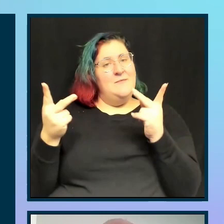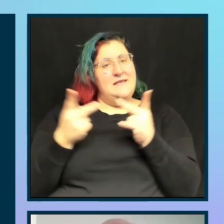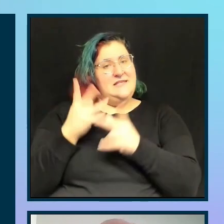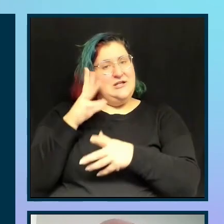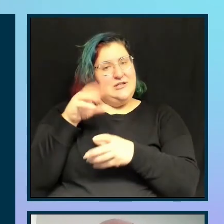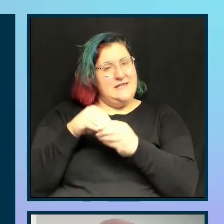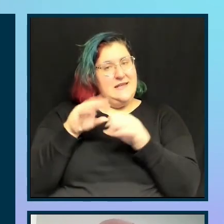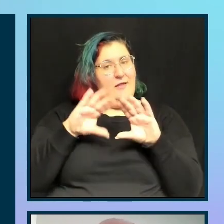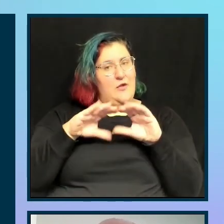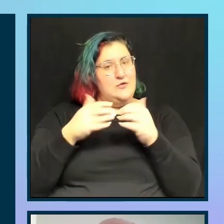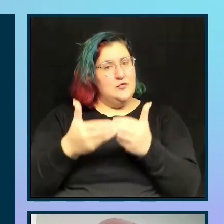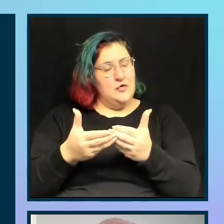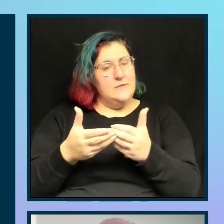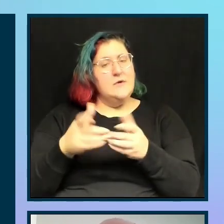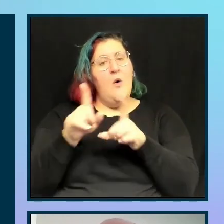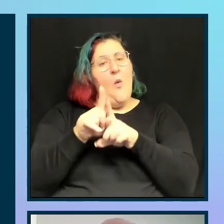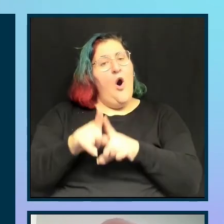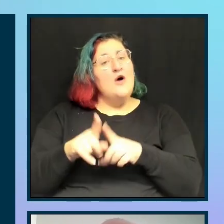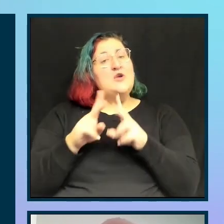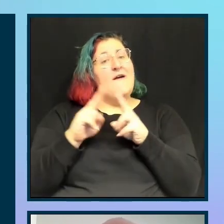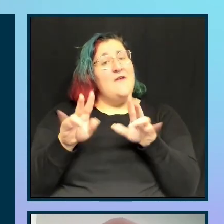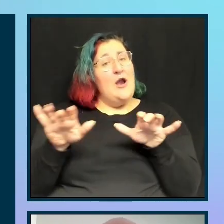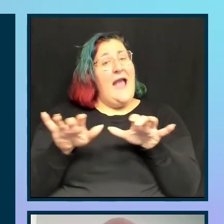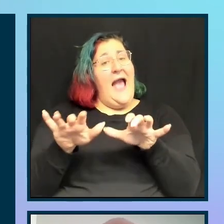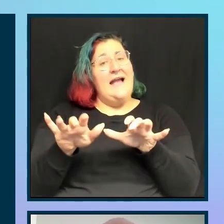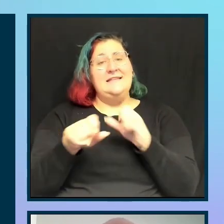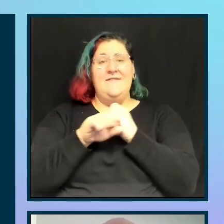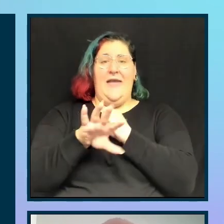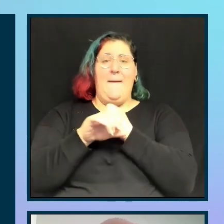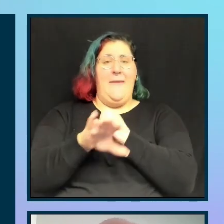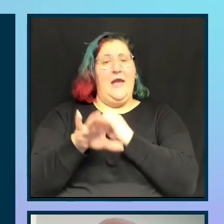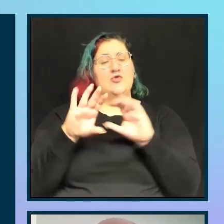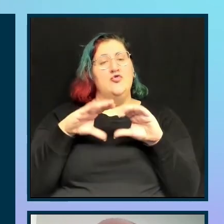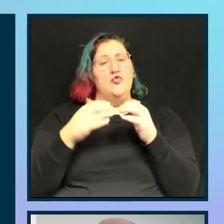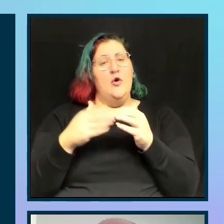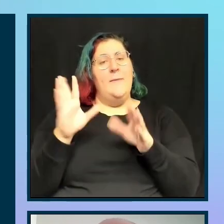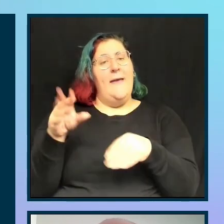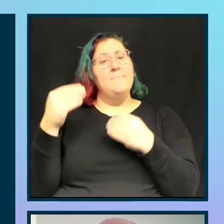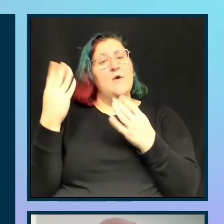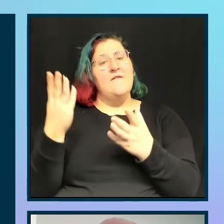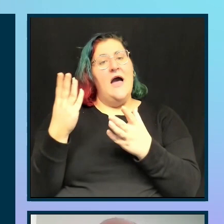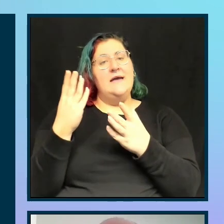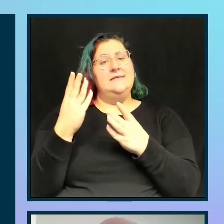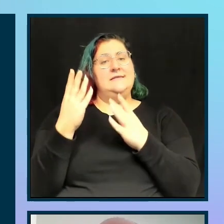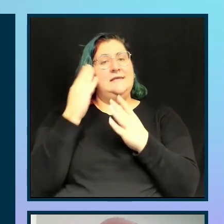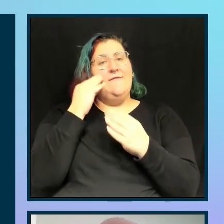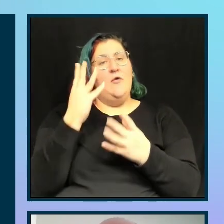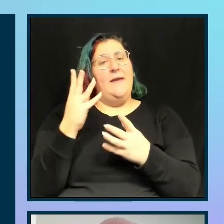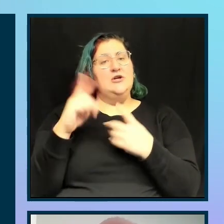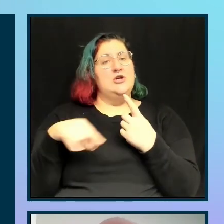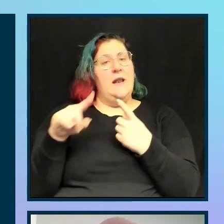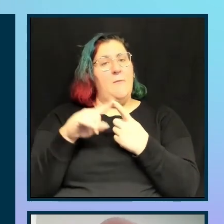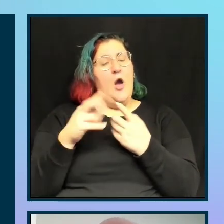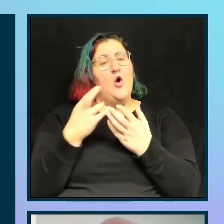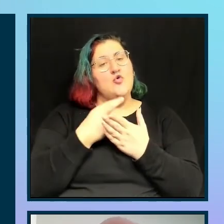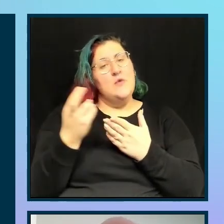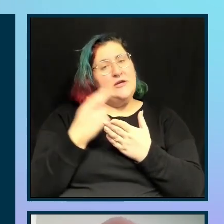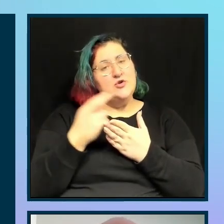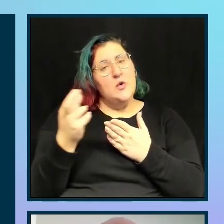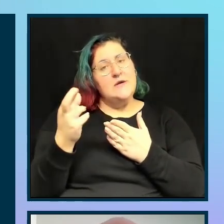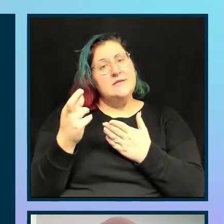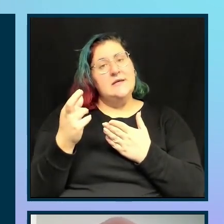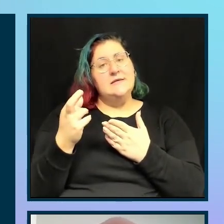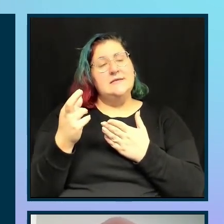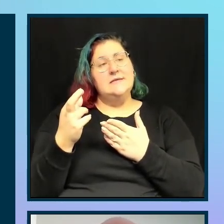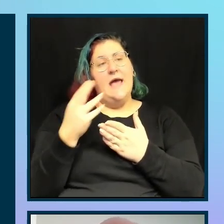fairly active campaign group that provides information as far as resource and ability to be able to work